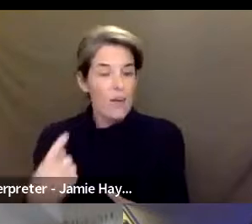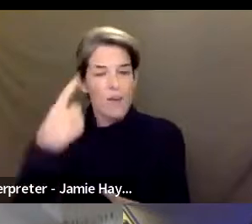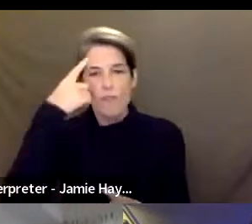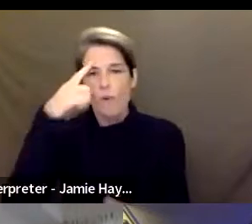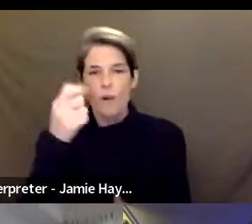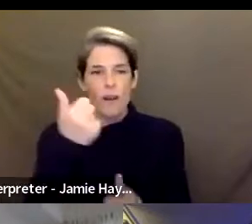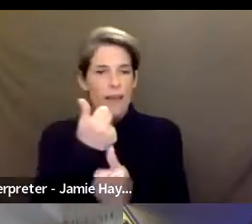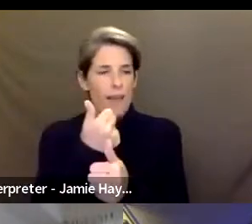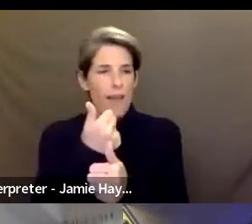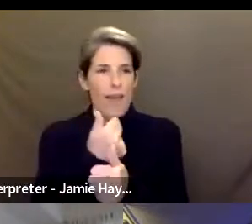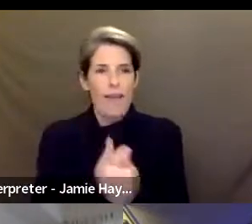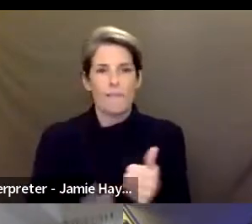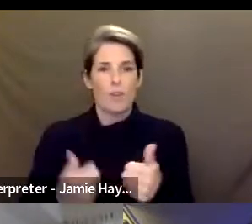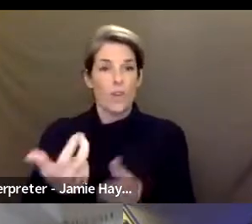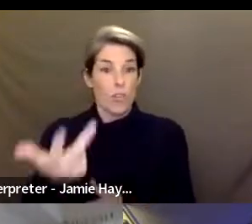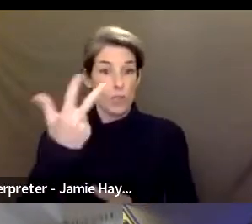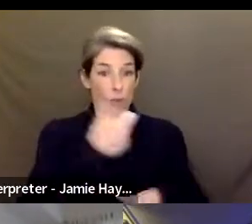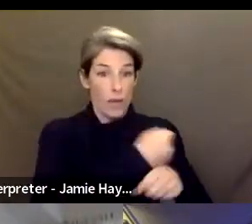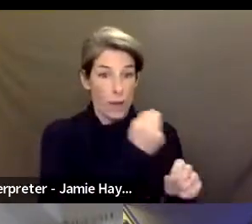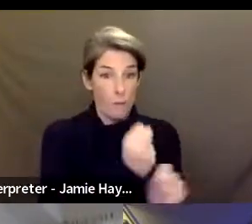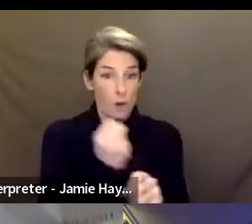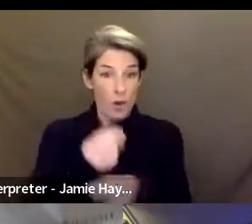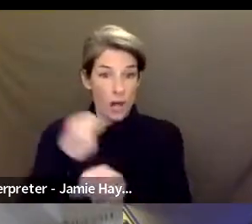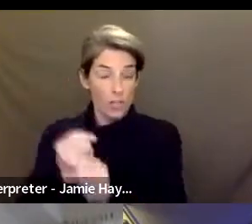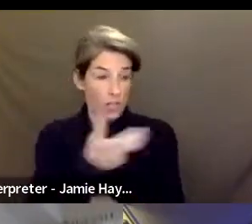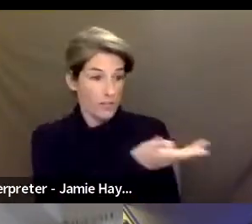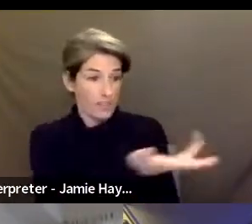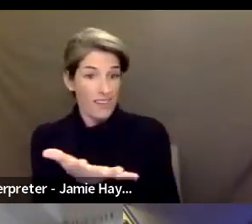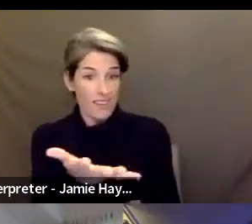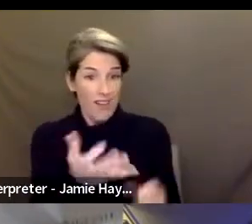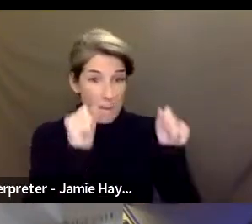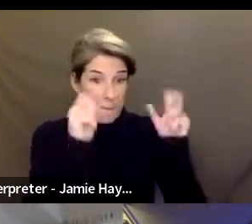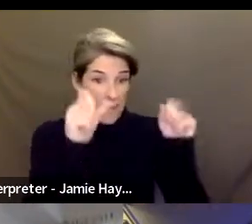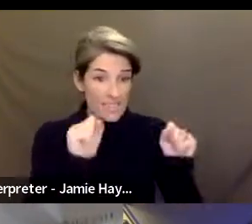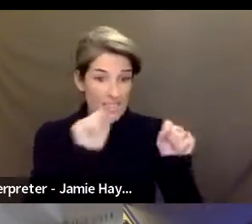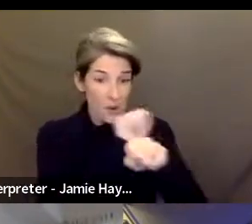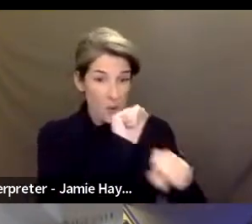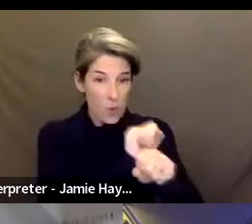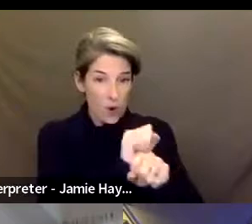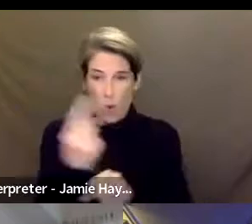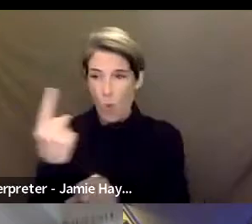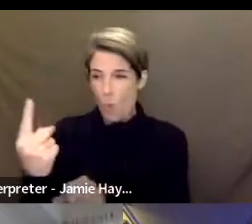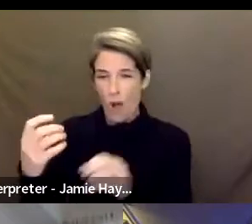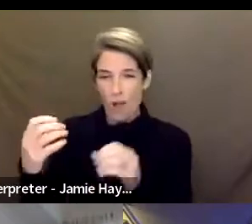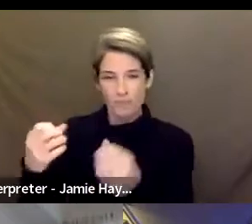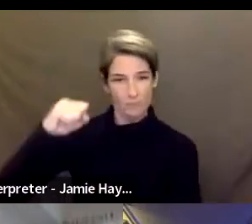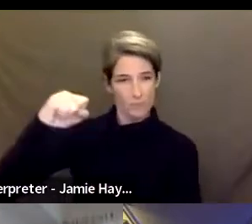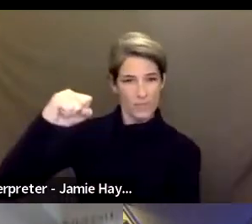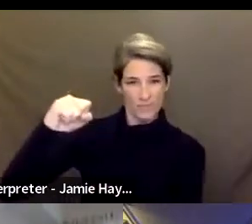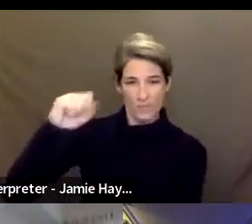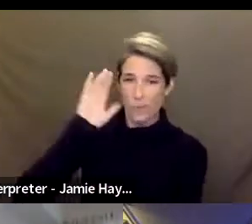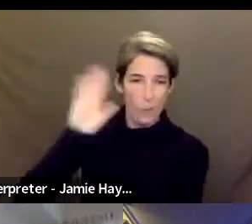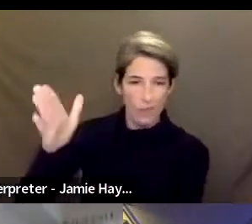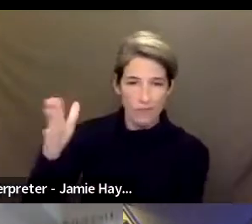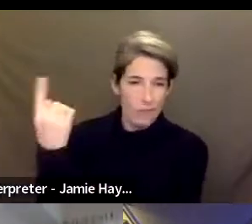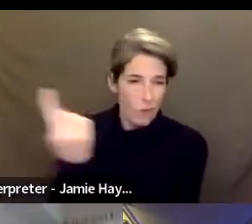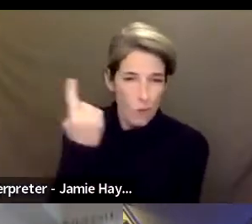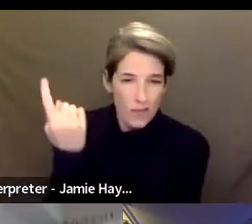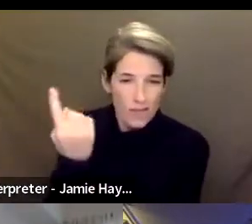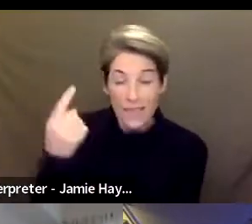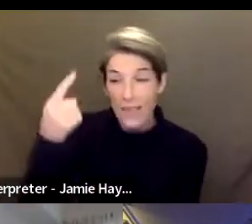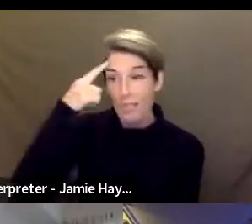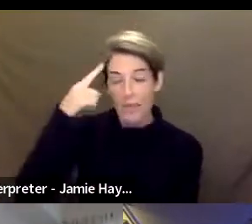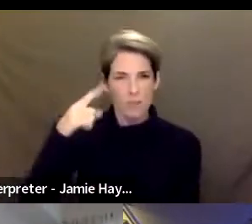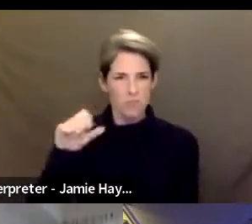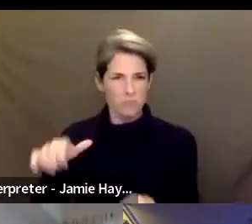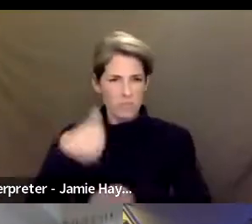every 3 productions I have who are doing the work, there's going to be at least one who's a bit resistant, who thinks that they're